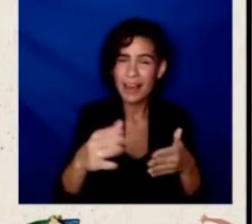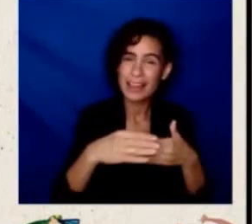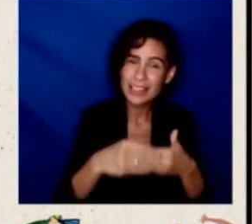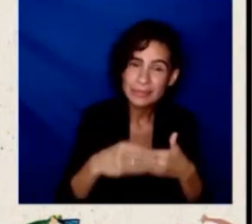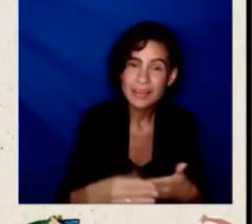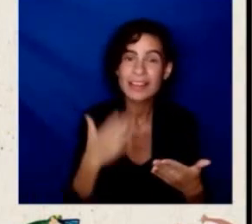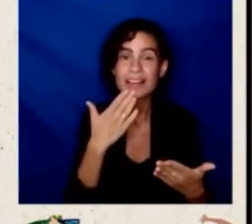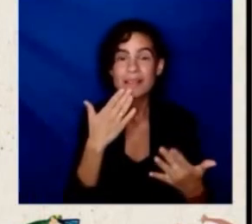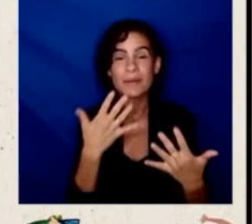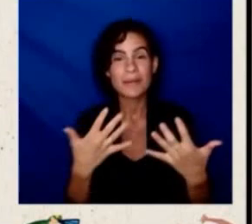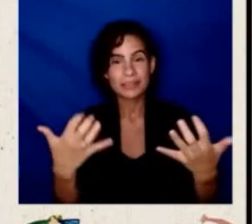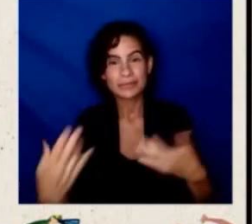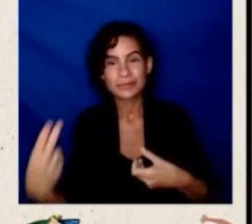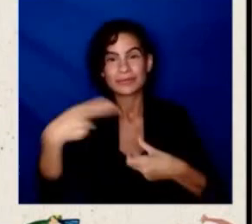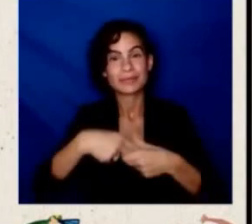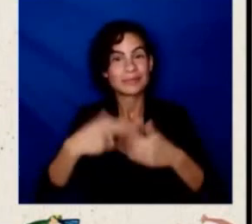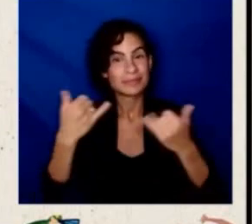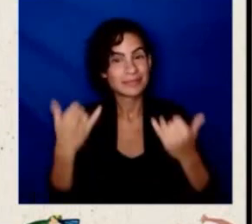Gracias.